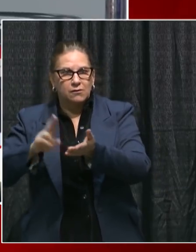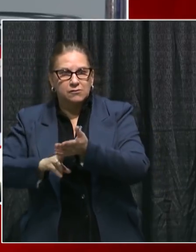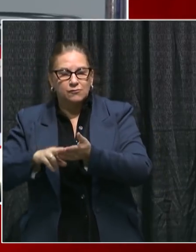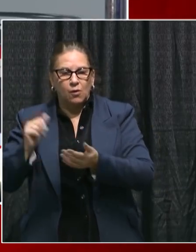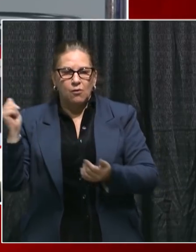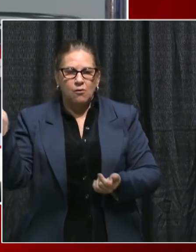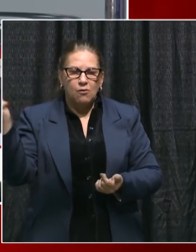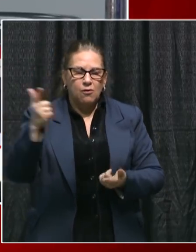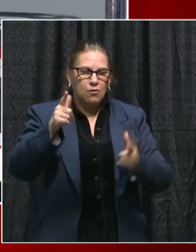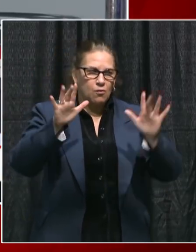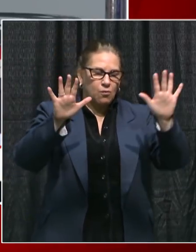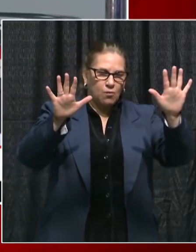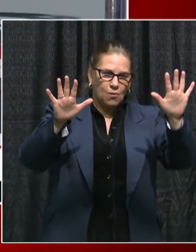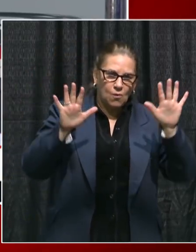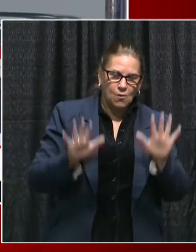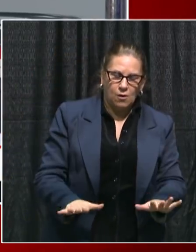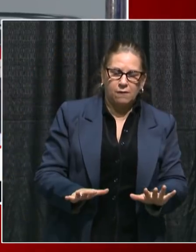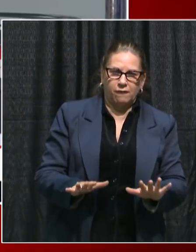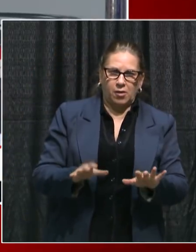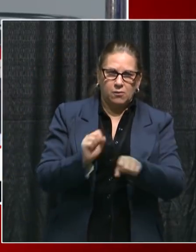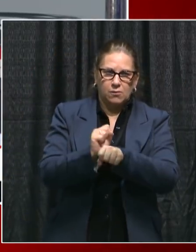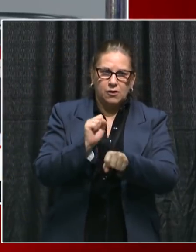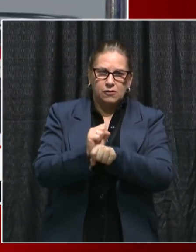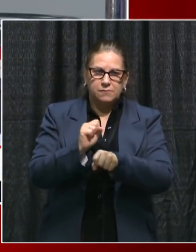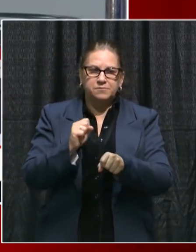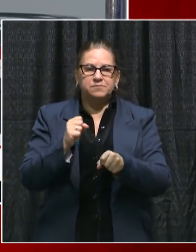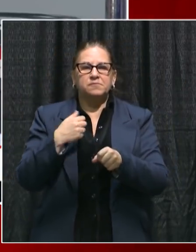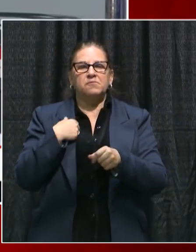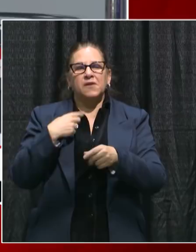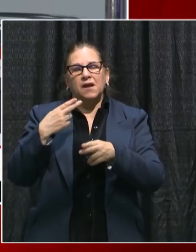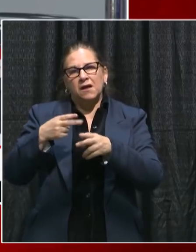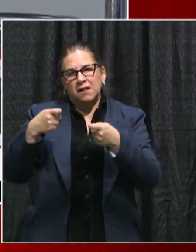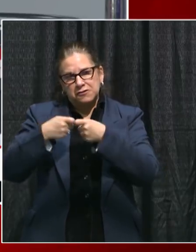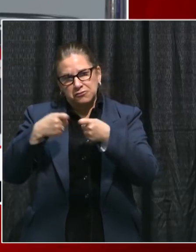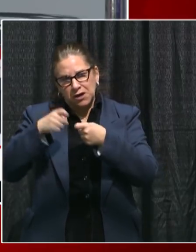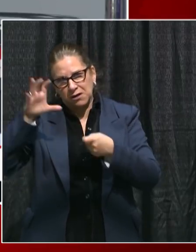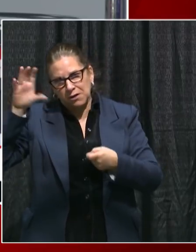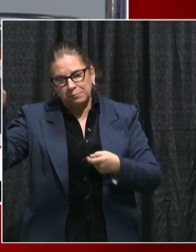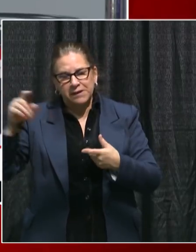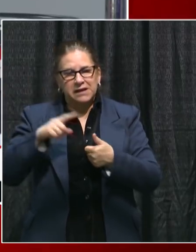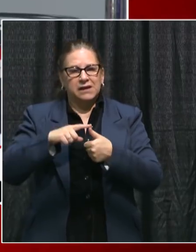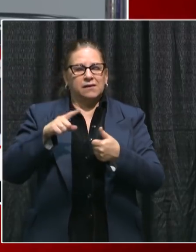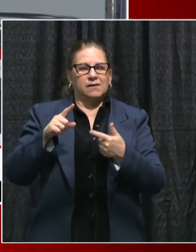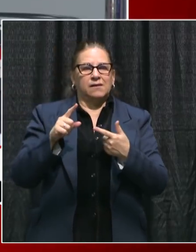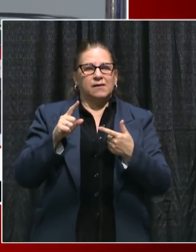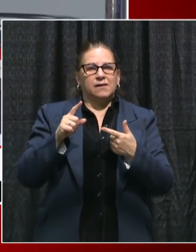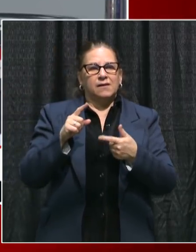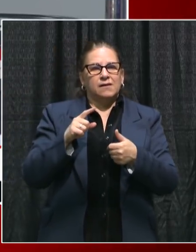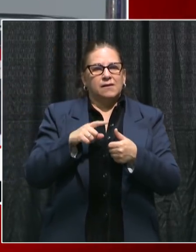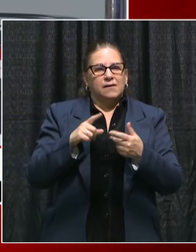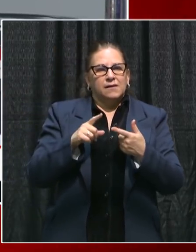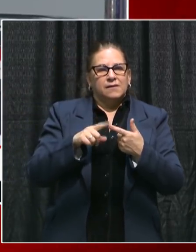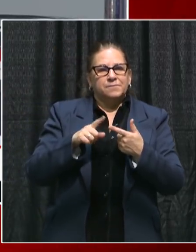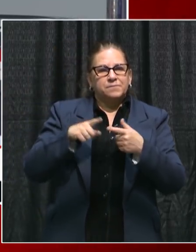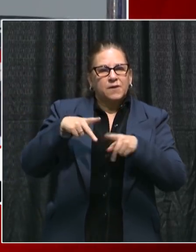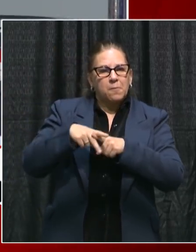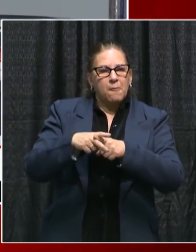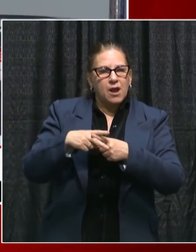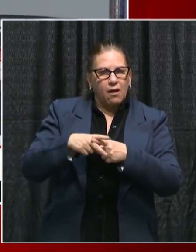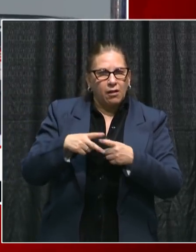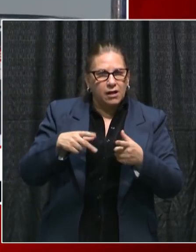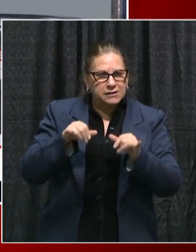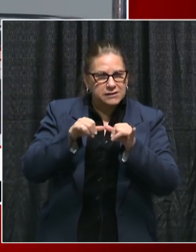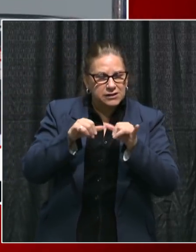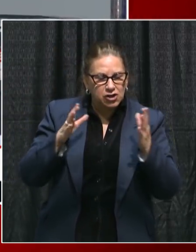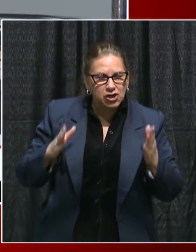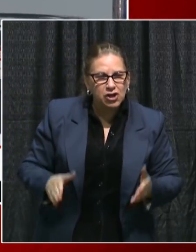support from NC Dean, who's our electrical, and also Southland Industries, which is our mechanical. And again, we build it all over the